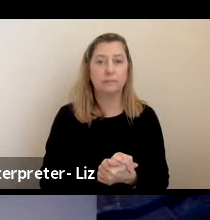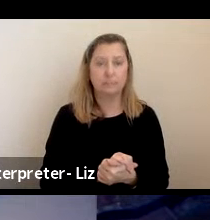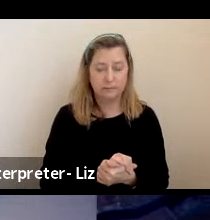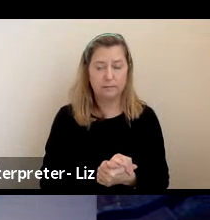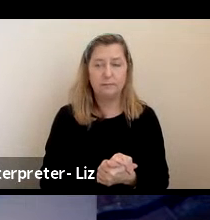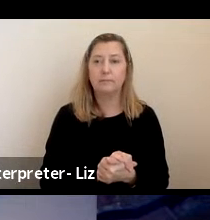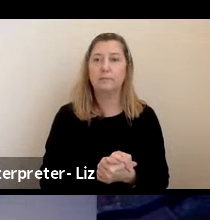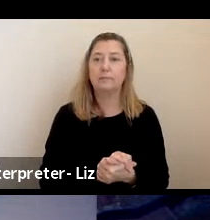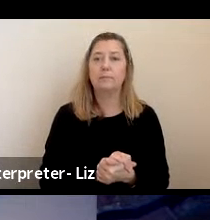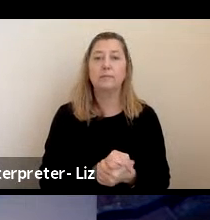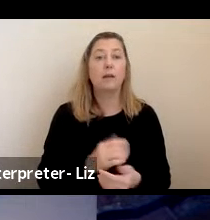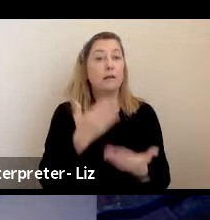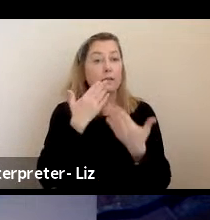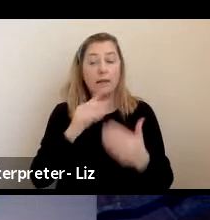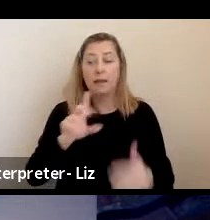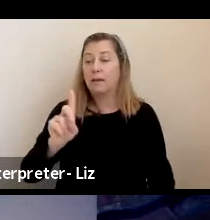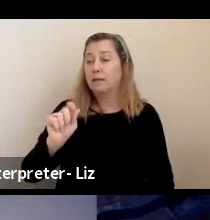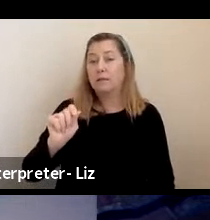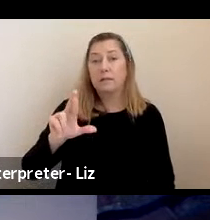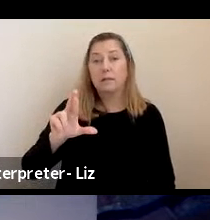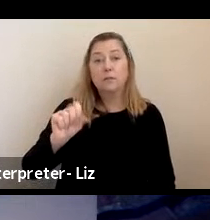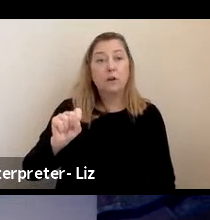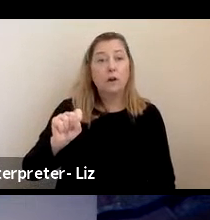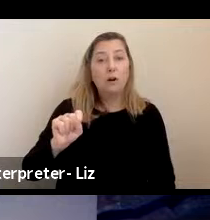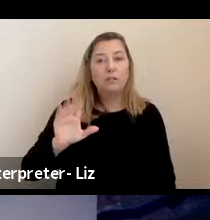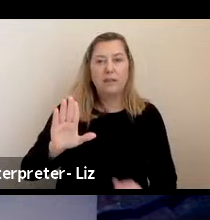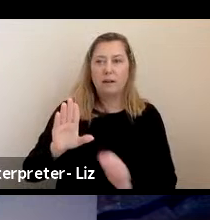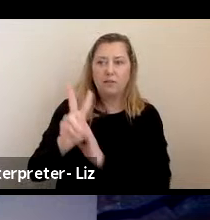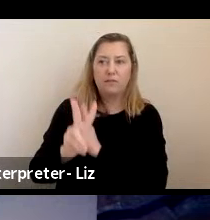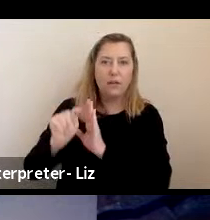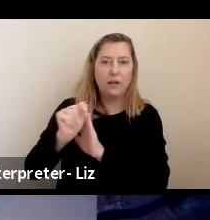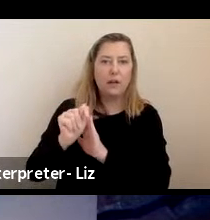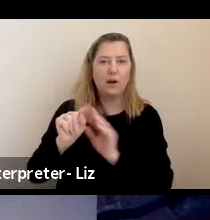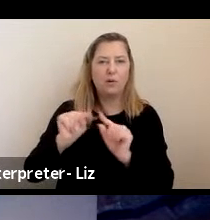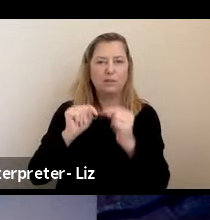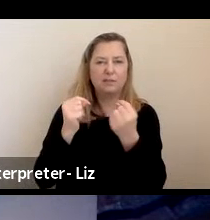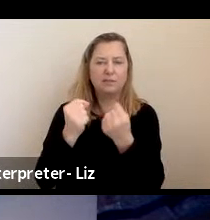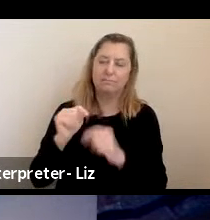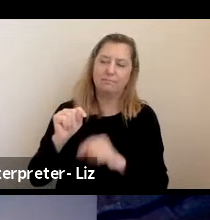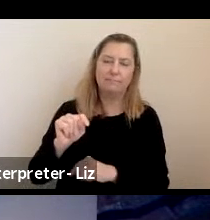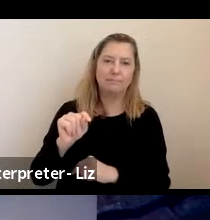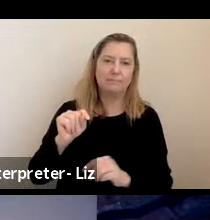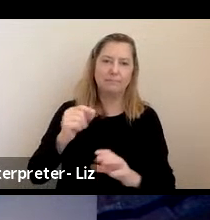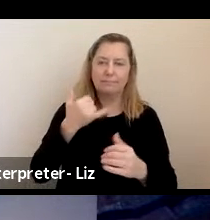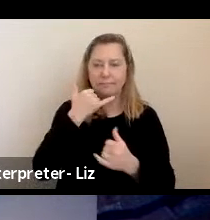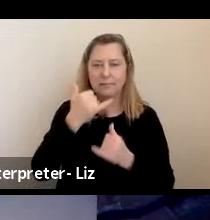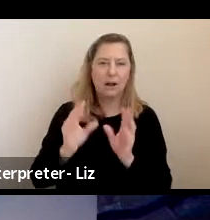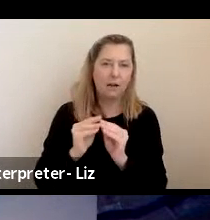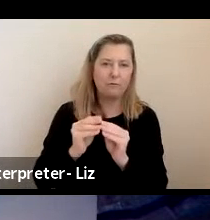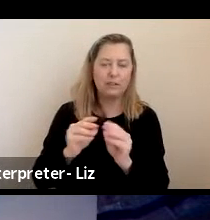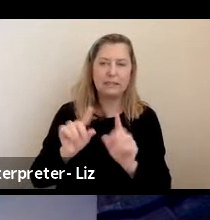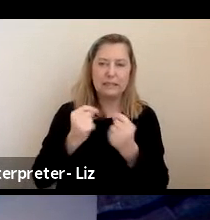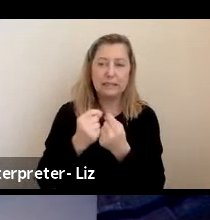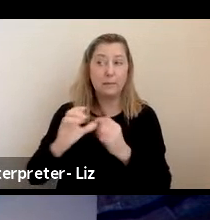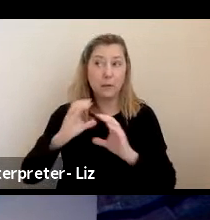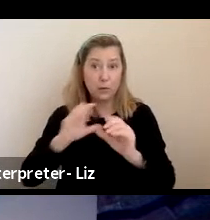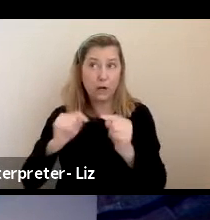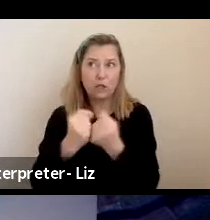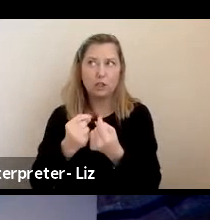Lastly, I would like to thank the DARS video teleconferencing team and the DARS communication team for making this